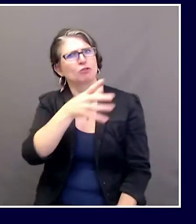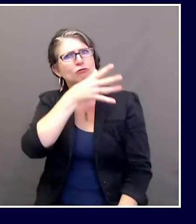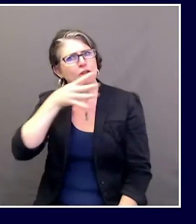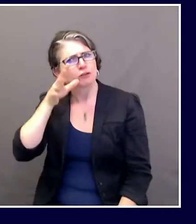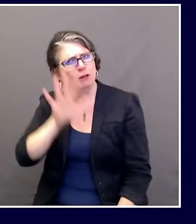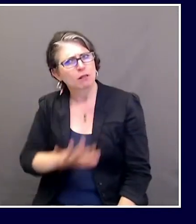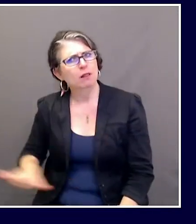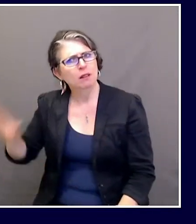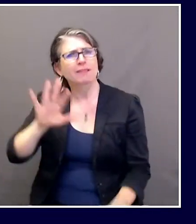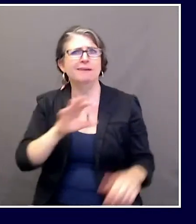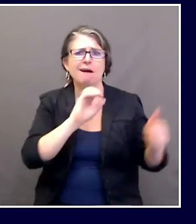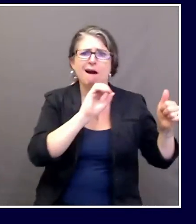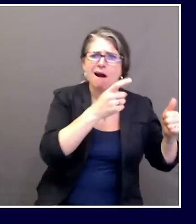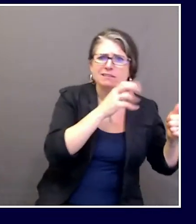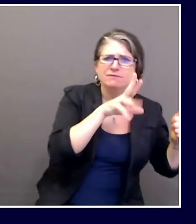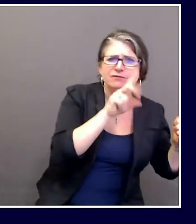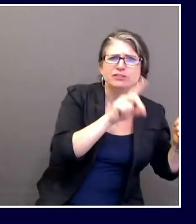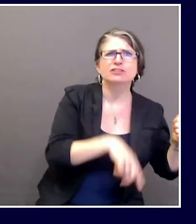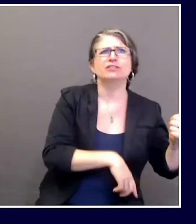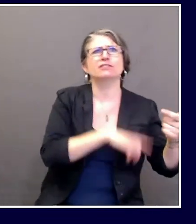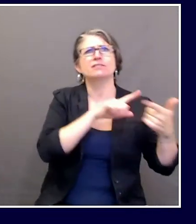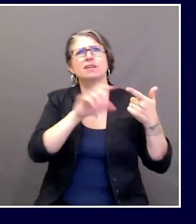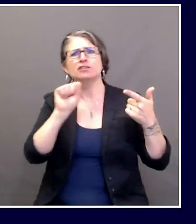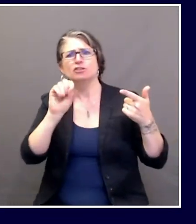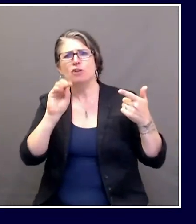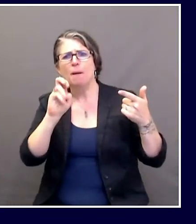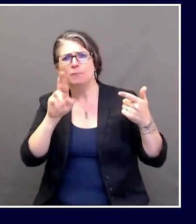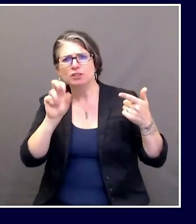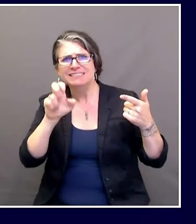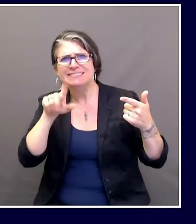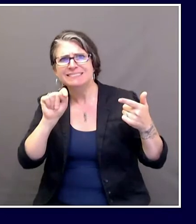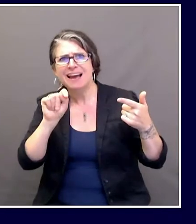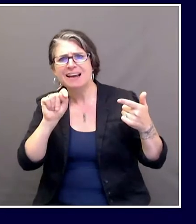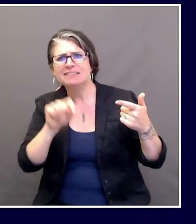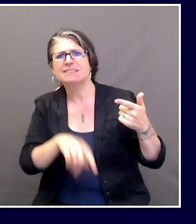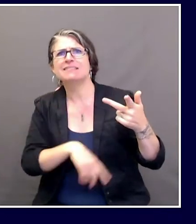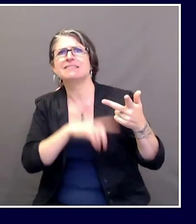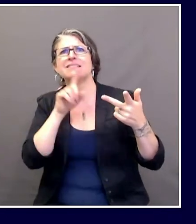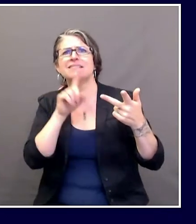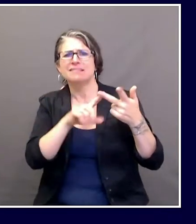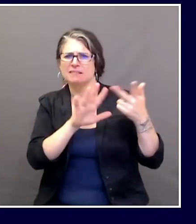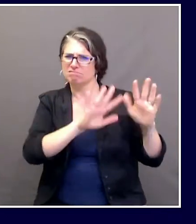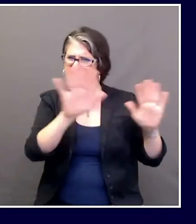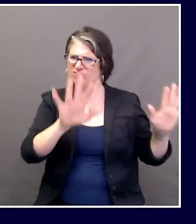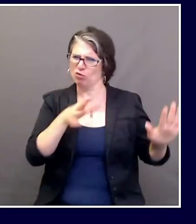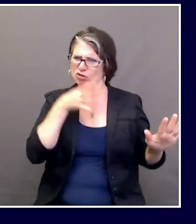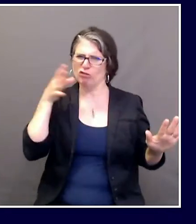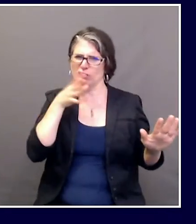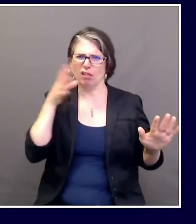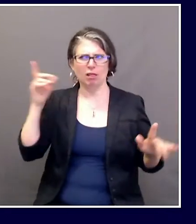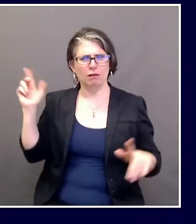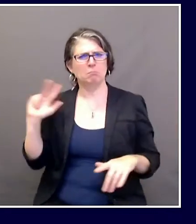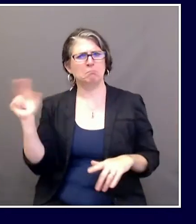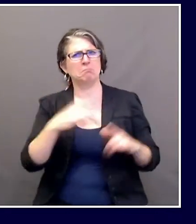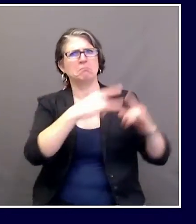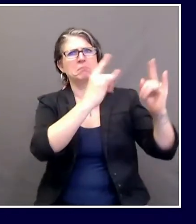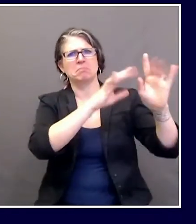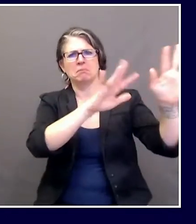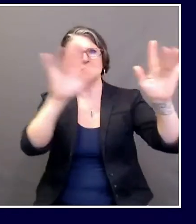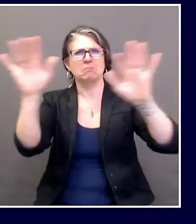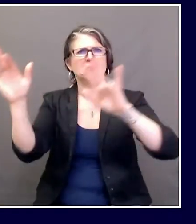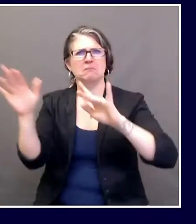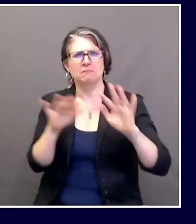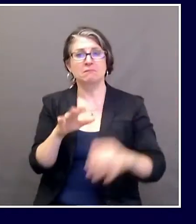Wyndham, Oxford County, Somerset County, et cetera. Right now, again, in Calais and then up to Aroostook